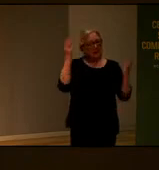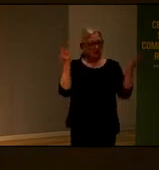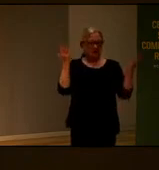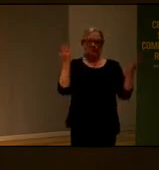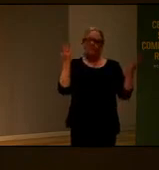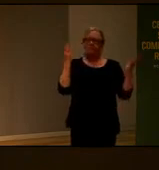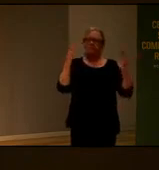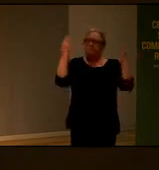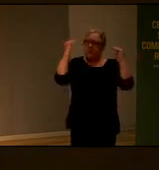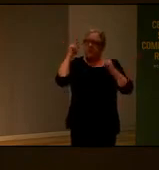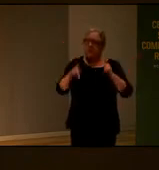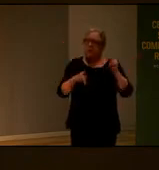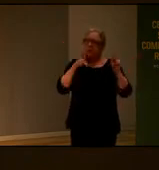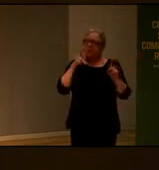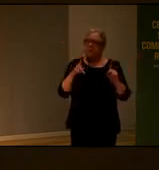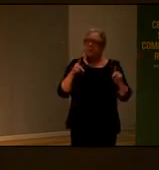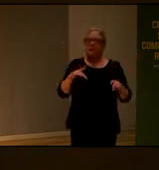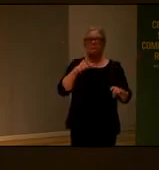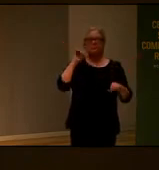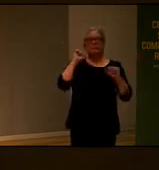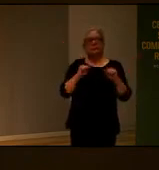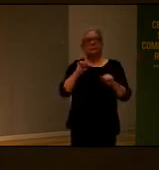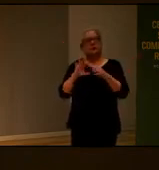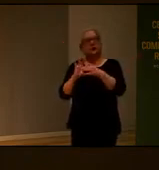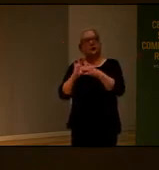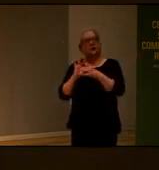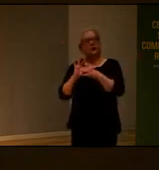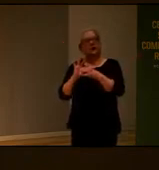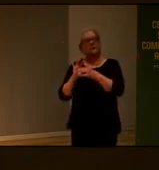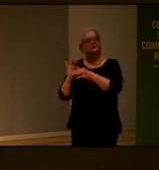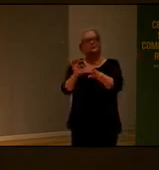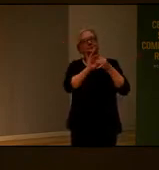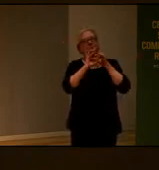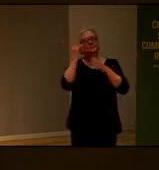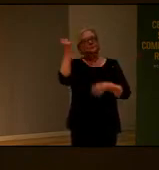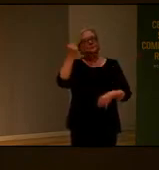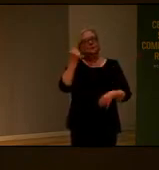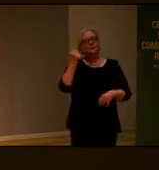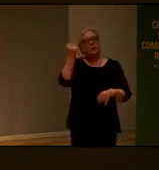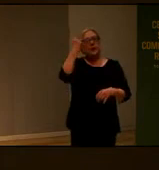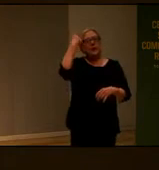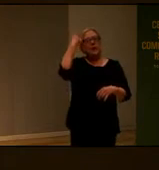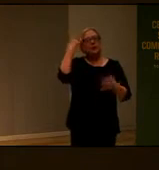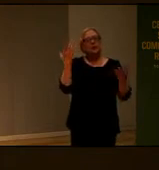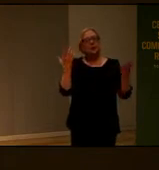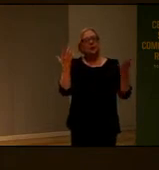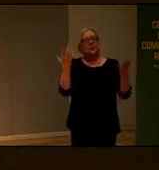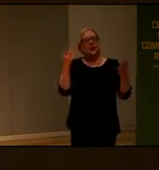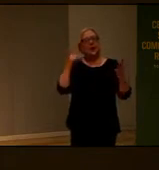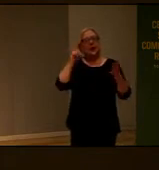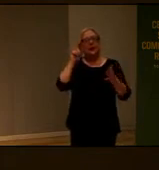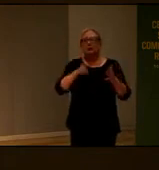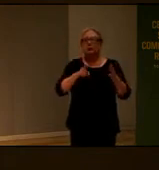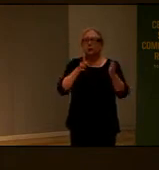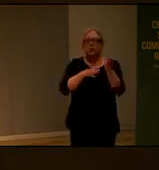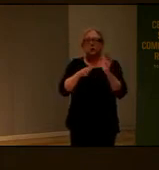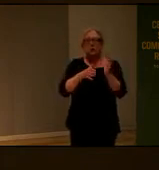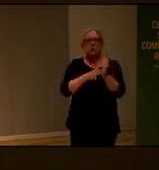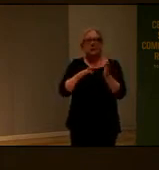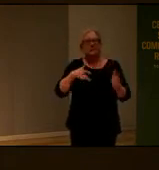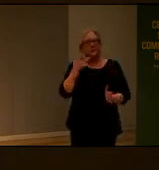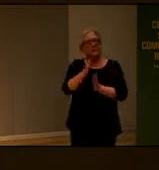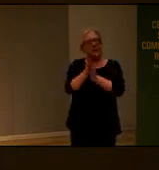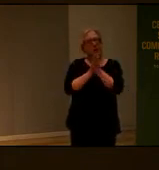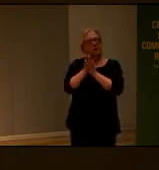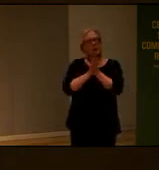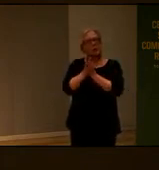can join together in understanding that that should be a motivation to act on climate change, and that those benefits